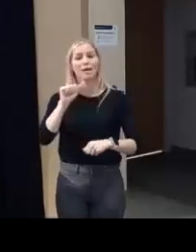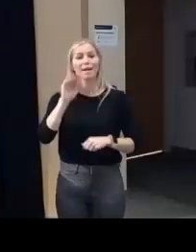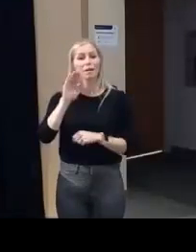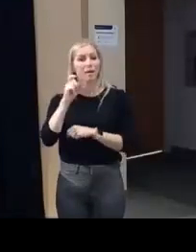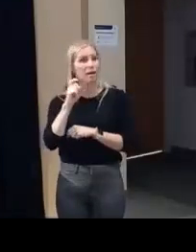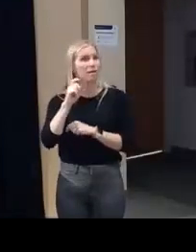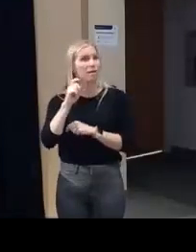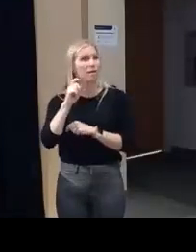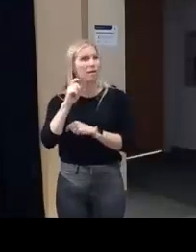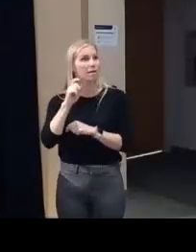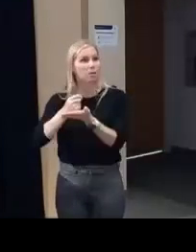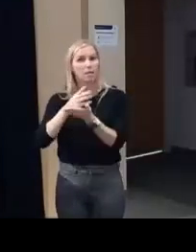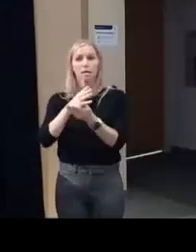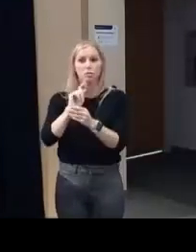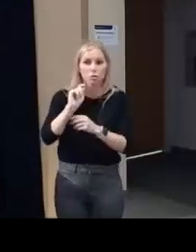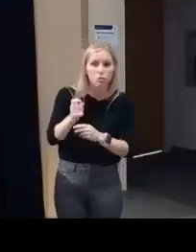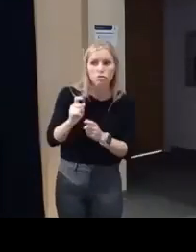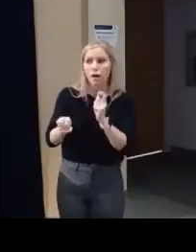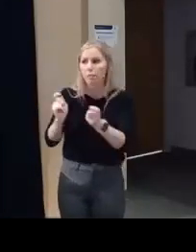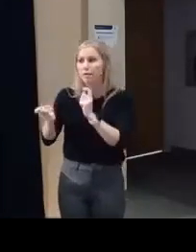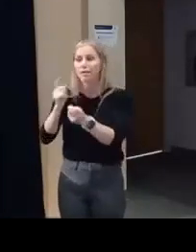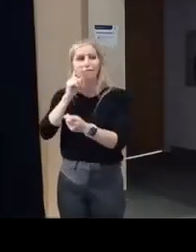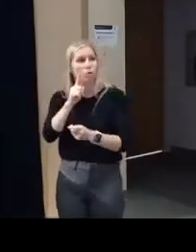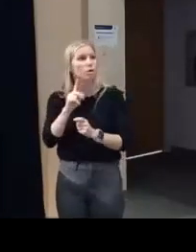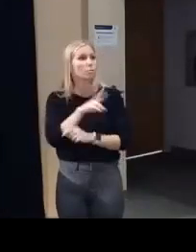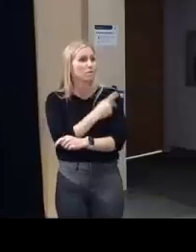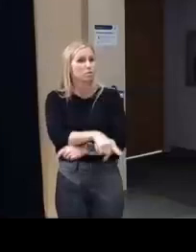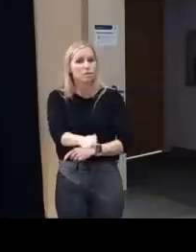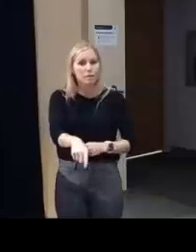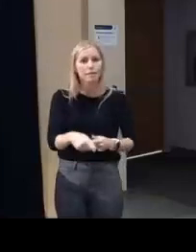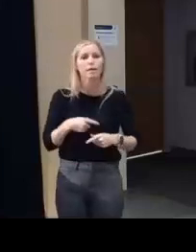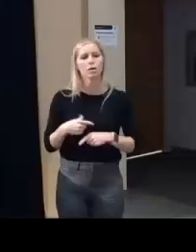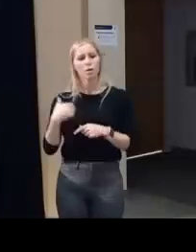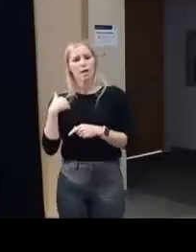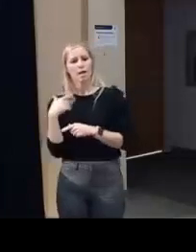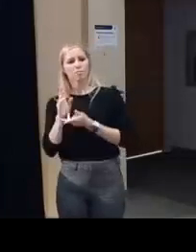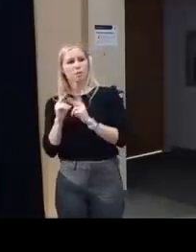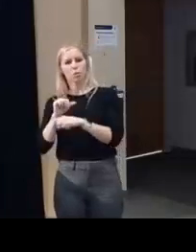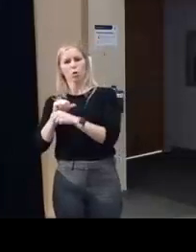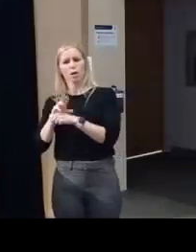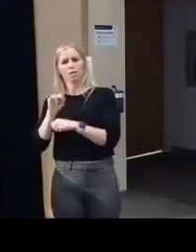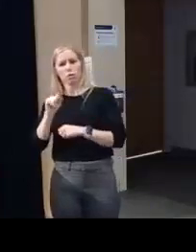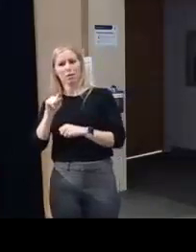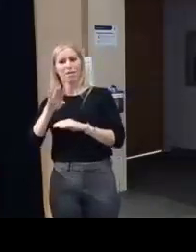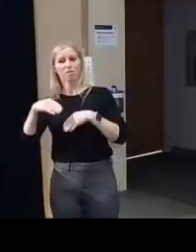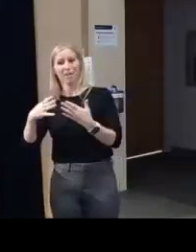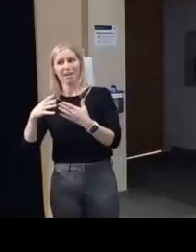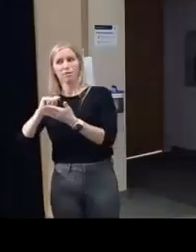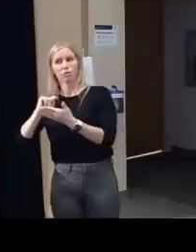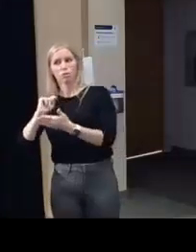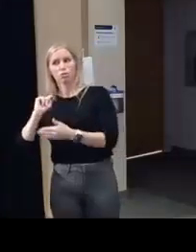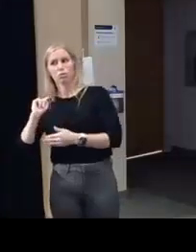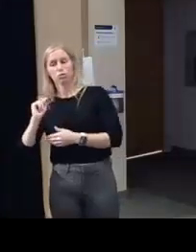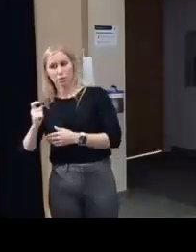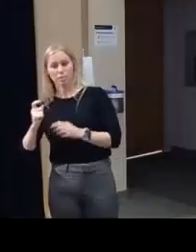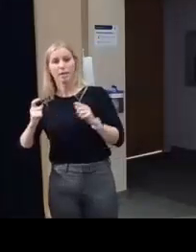We have embedded CASACs and peers on the unit who are providing substance use disorder treatment alongside this medical